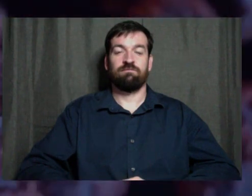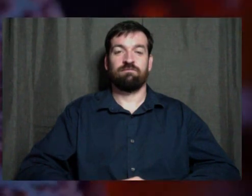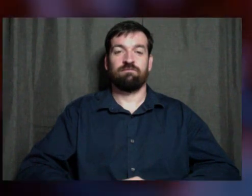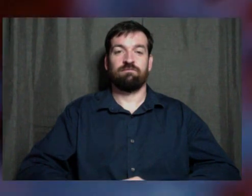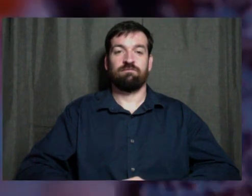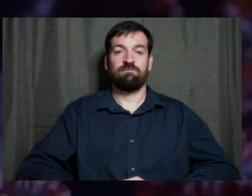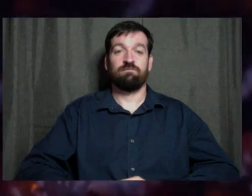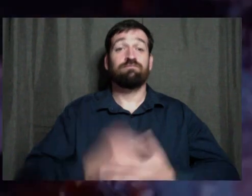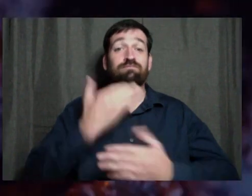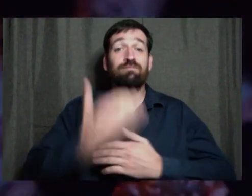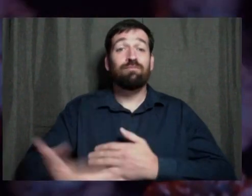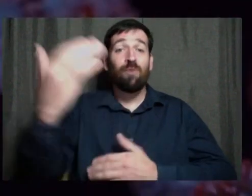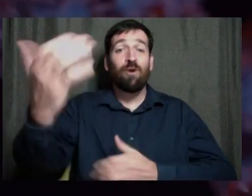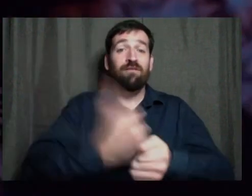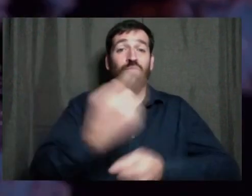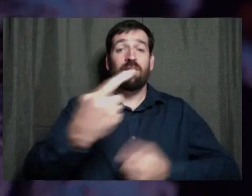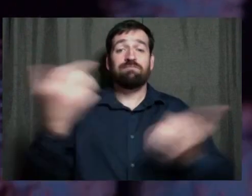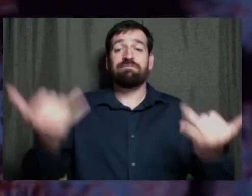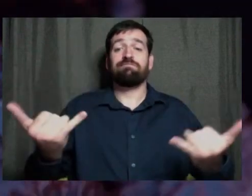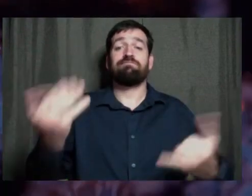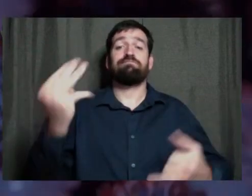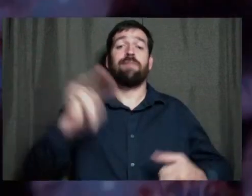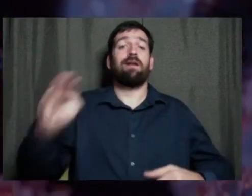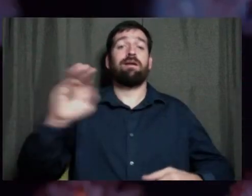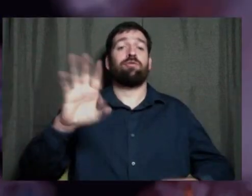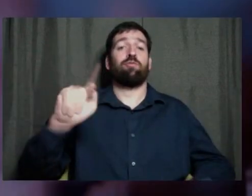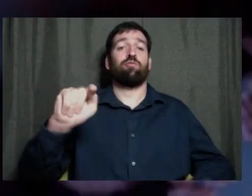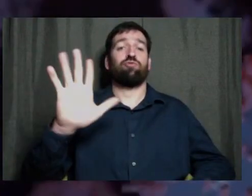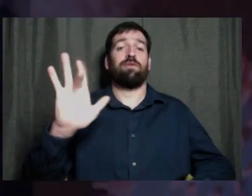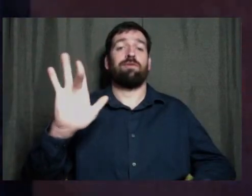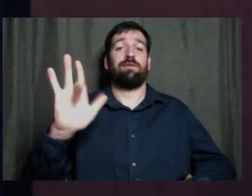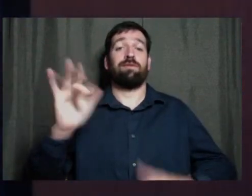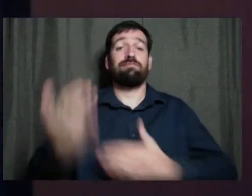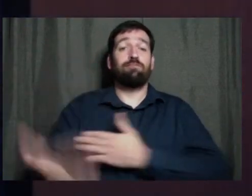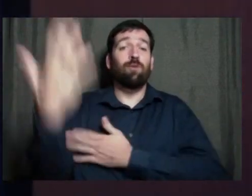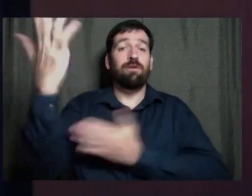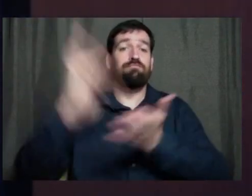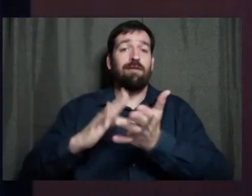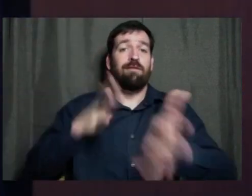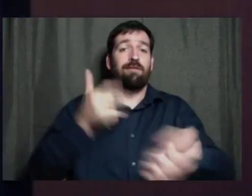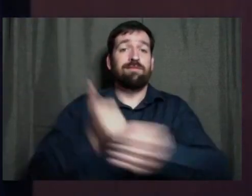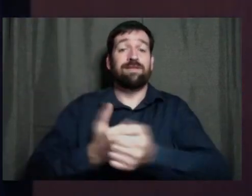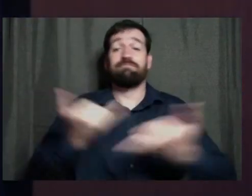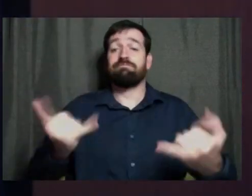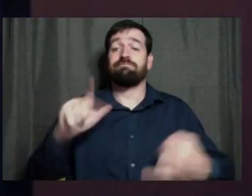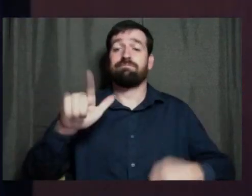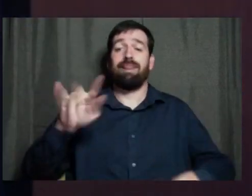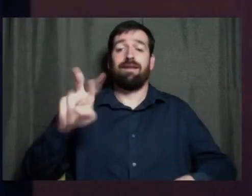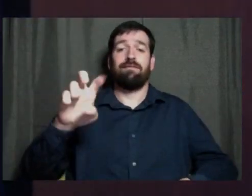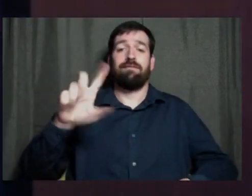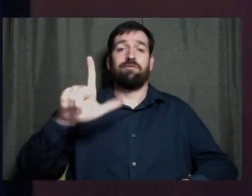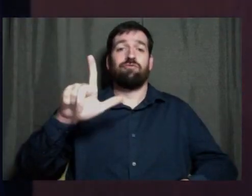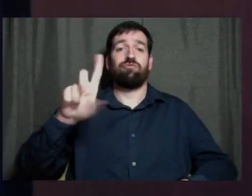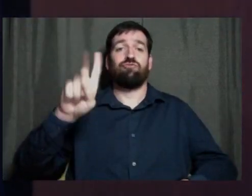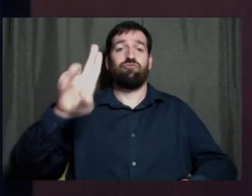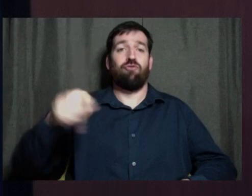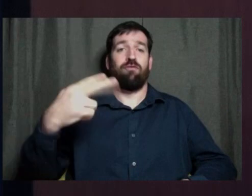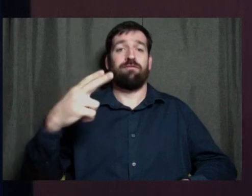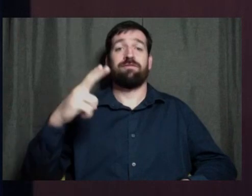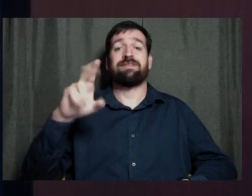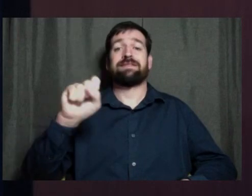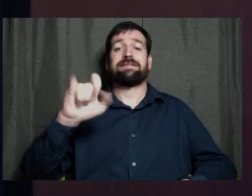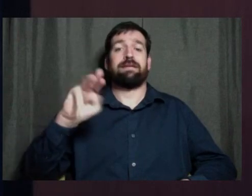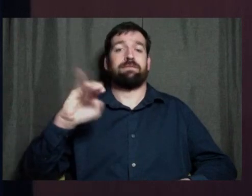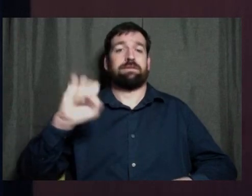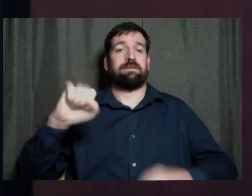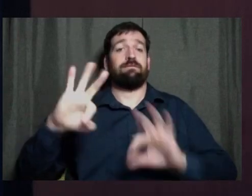Good morning, everyone. It is Monday, October 25th. Welcome into the Morning Medical Update. We are live here inside the Dolph Simons Family Broadcast Studio. Thank you for joining